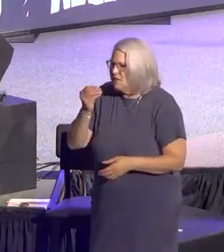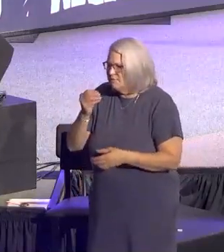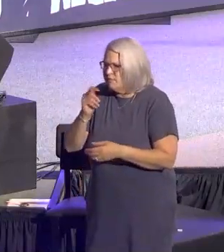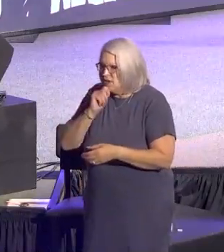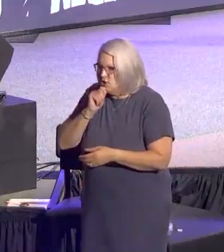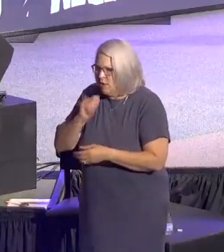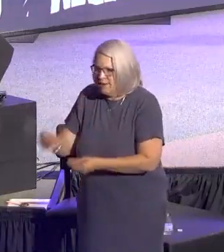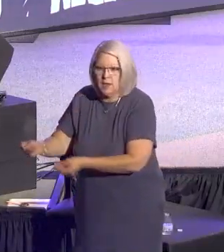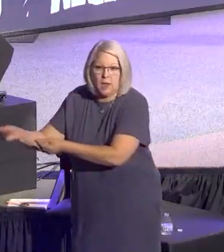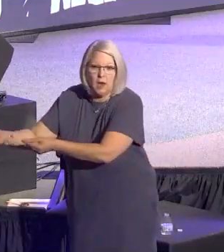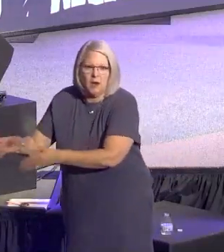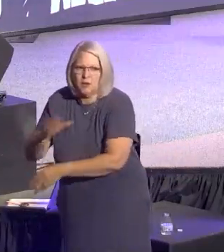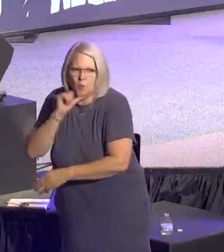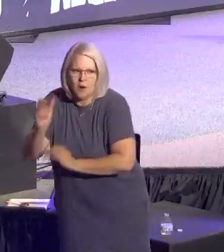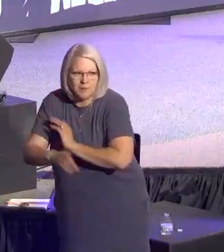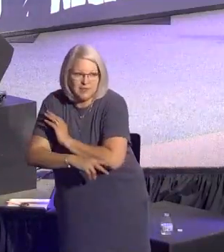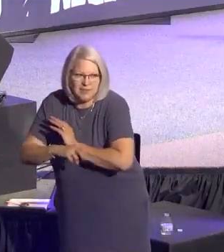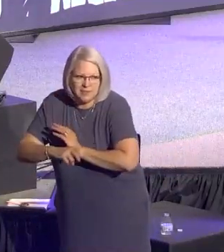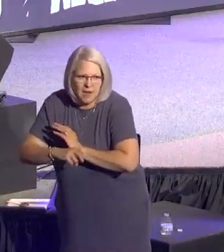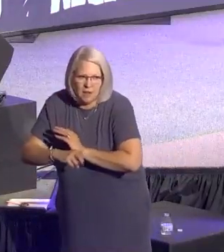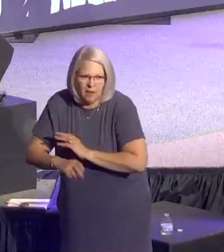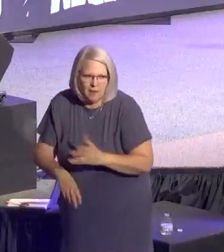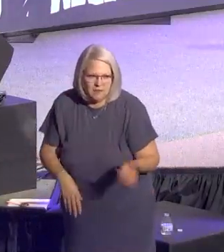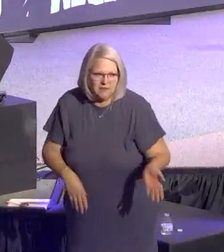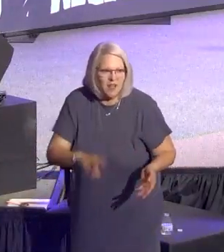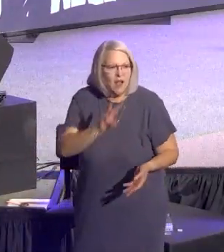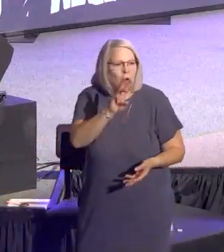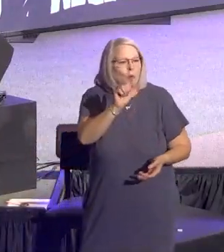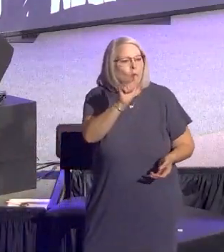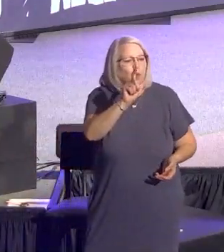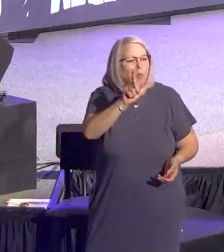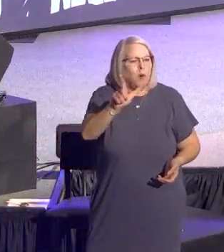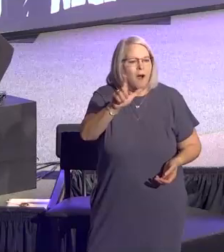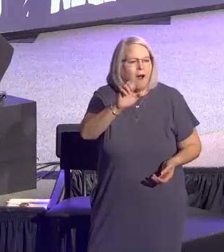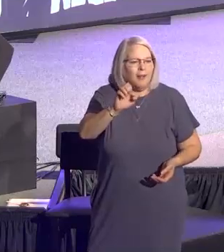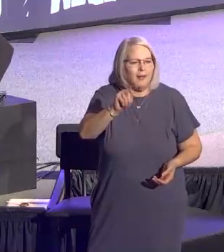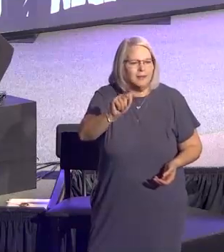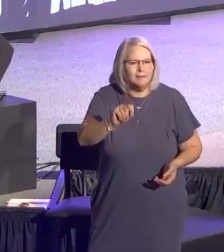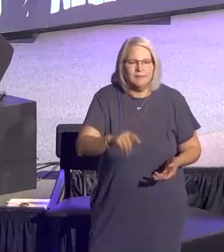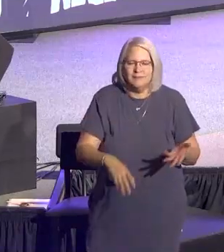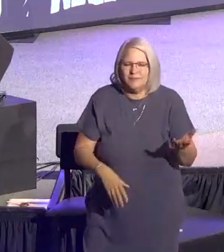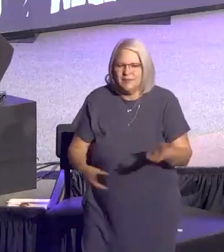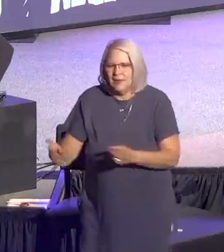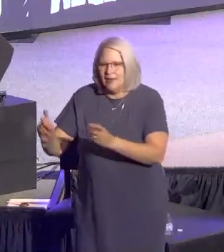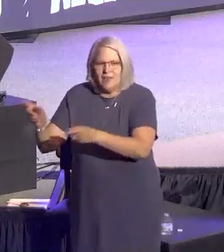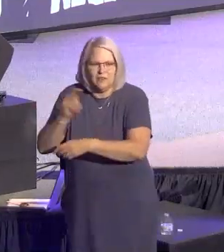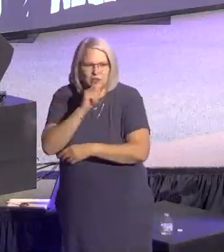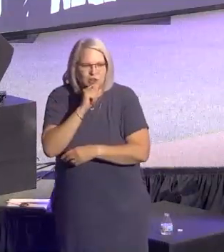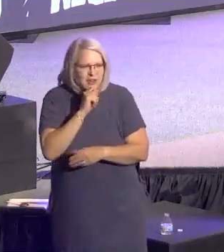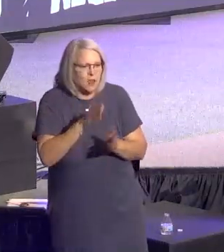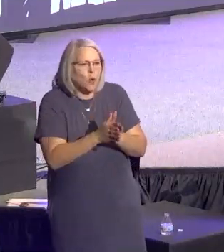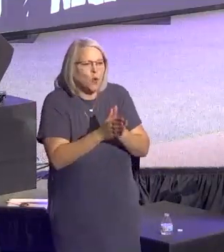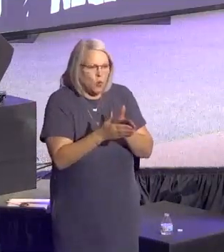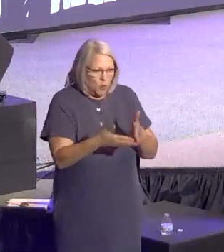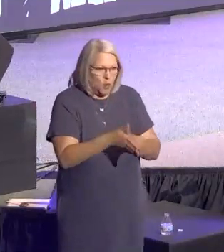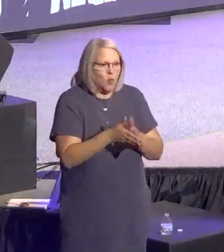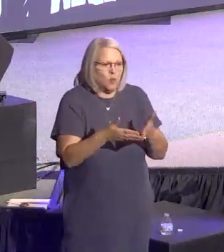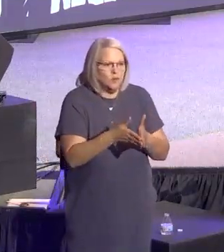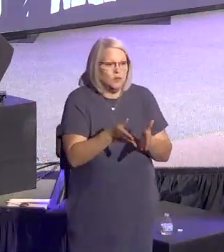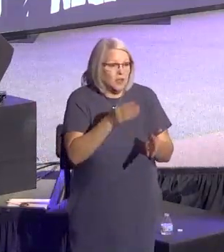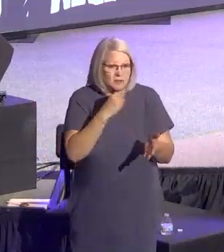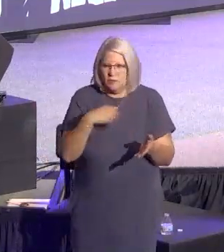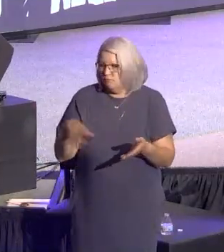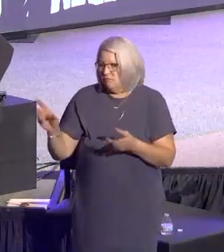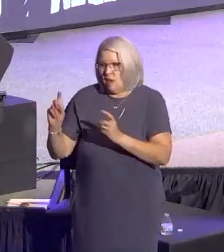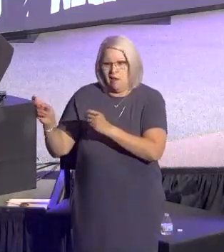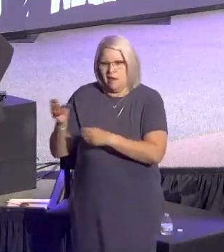my wallet. I said, go on ahead. I'll catch up with you. And she did. And I stood there, and I talked to this kid, and